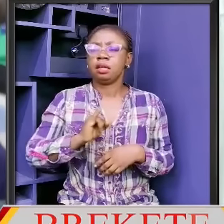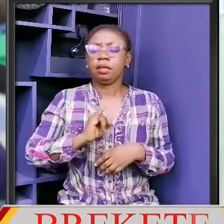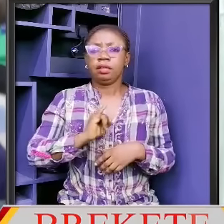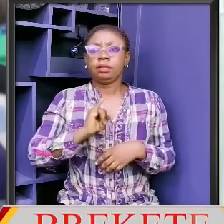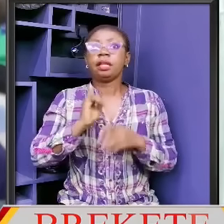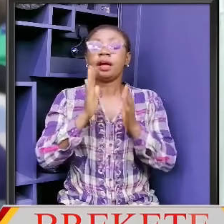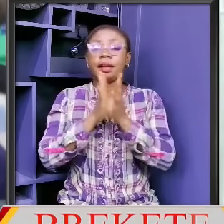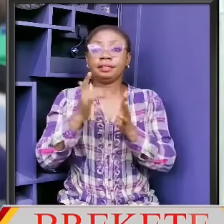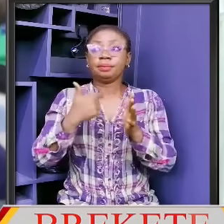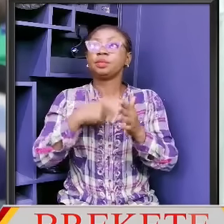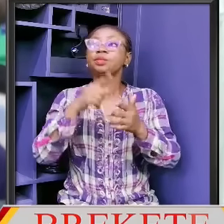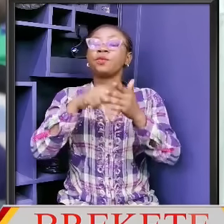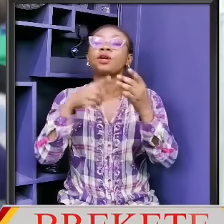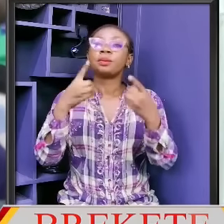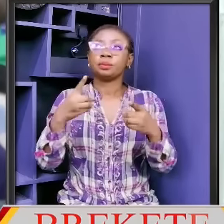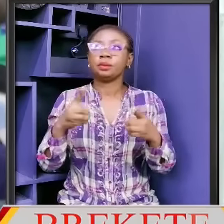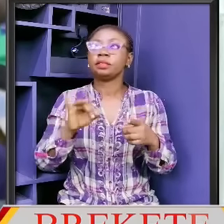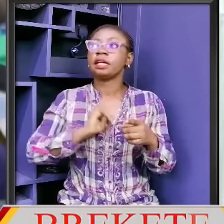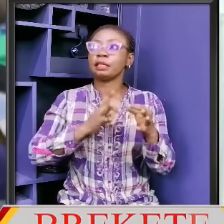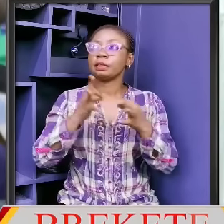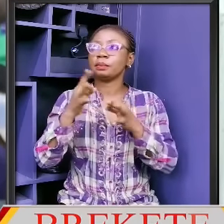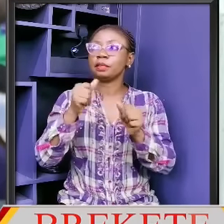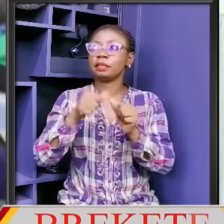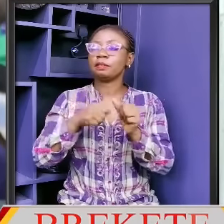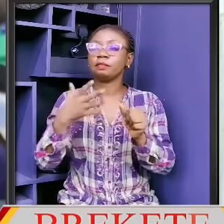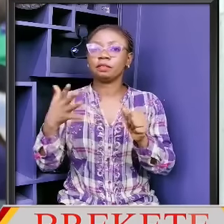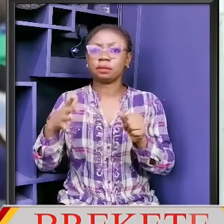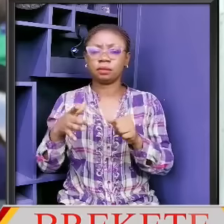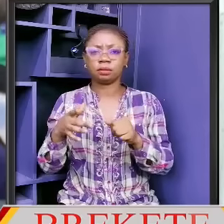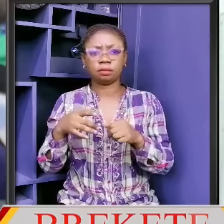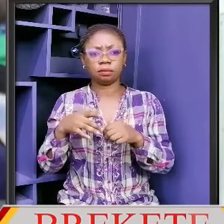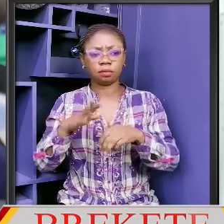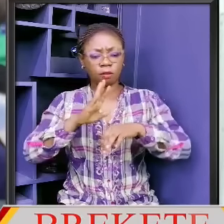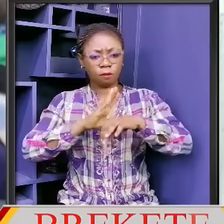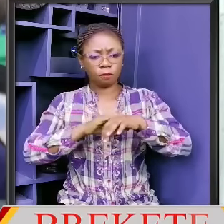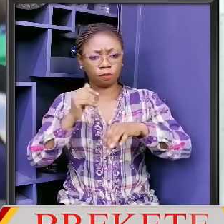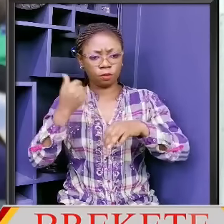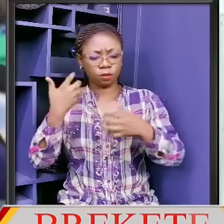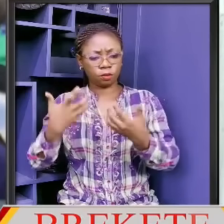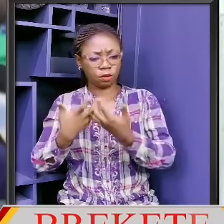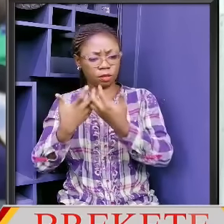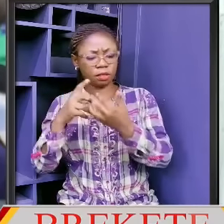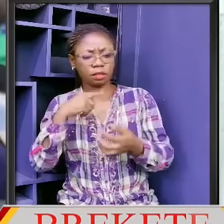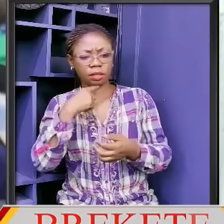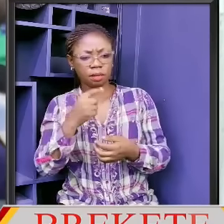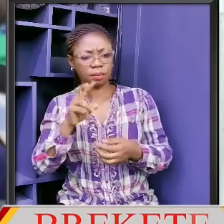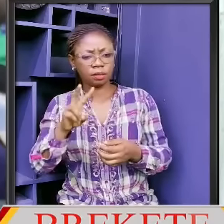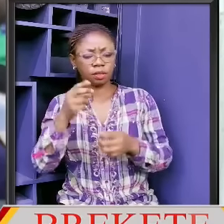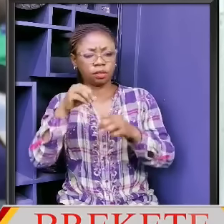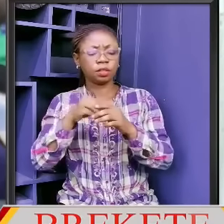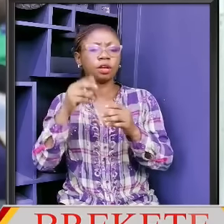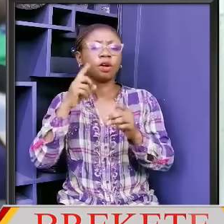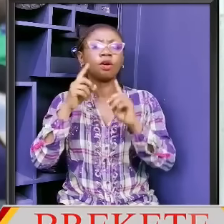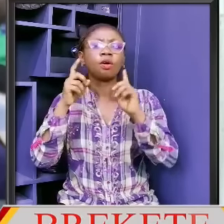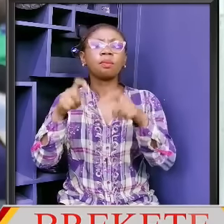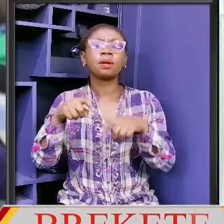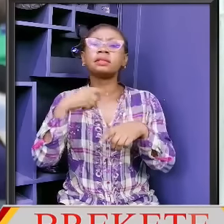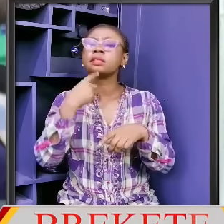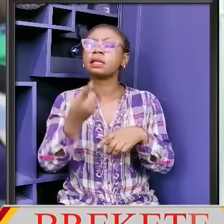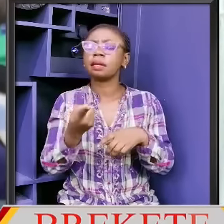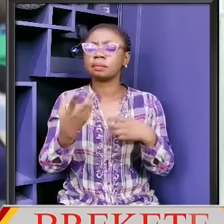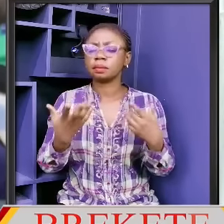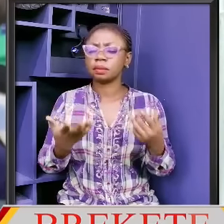I come, he can't ask me what happened. I can't explain everything to me. He can't call his colleague, can't tell and say, the second in command, can't tell and